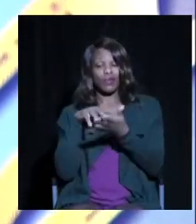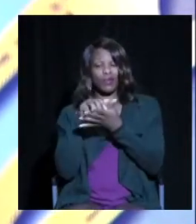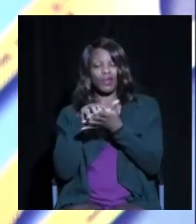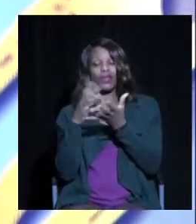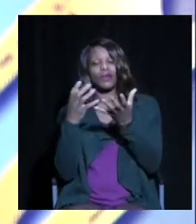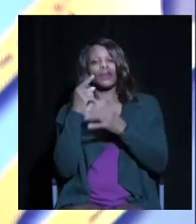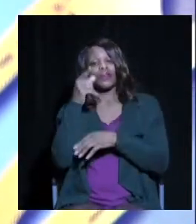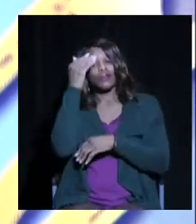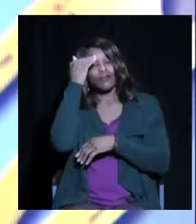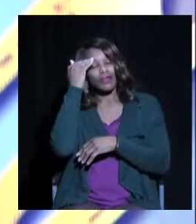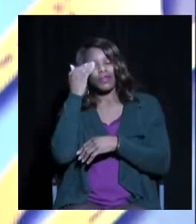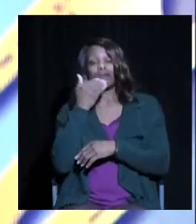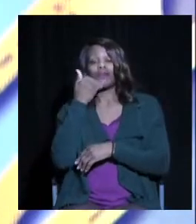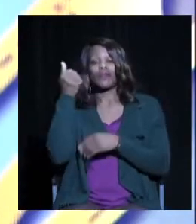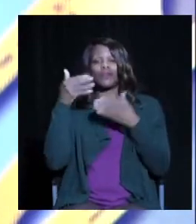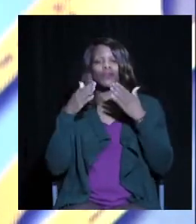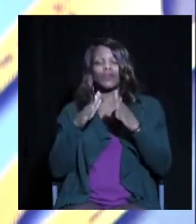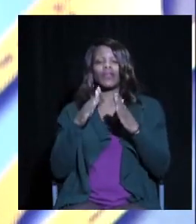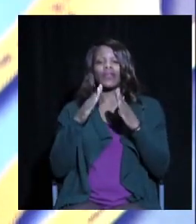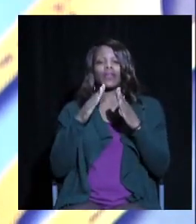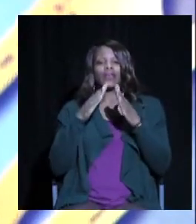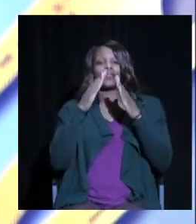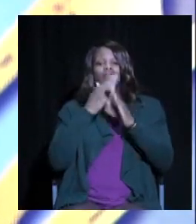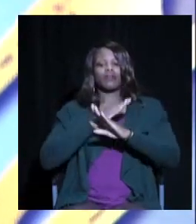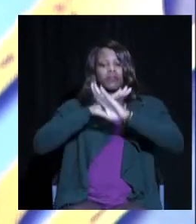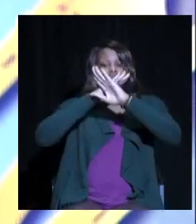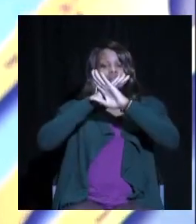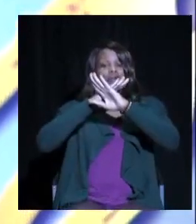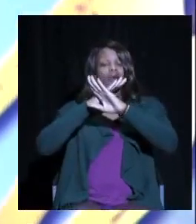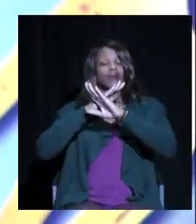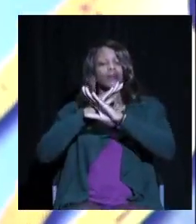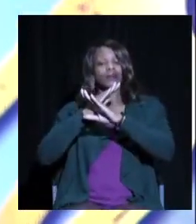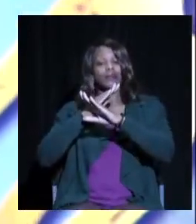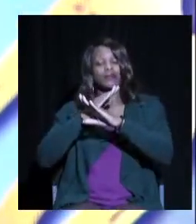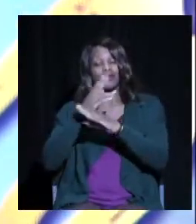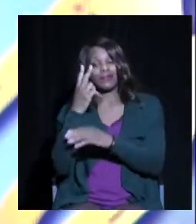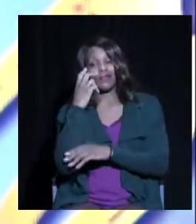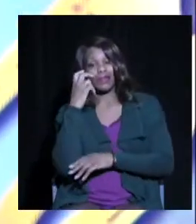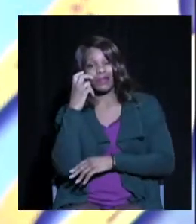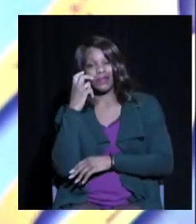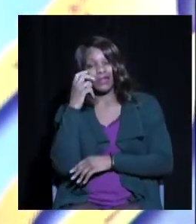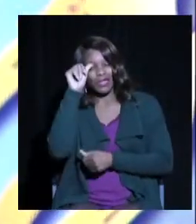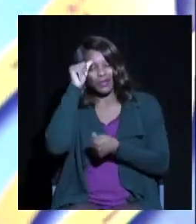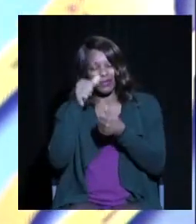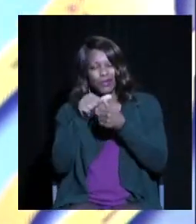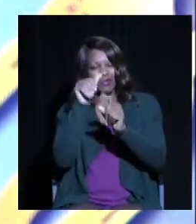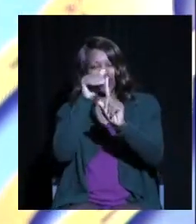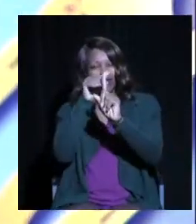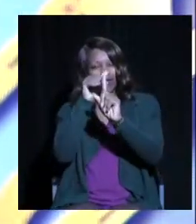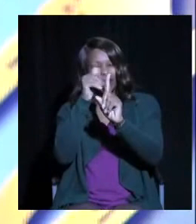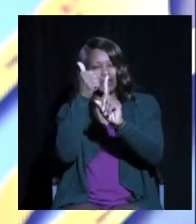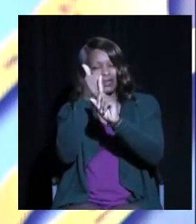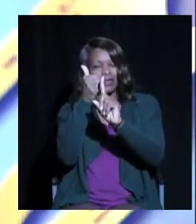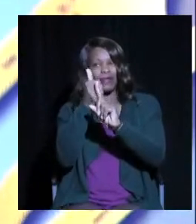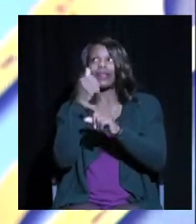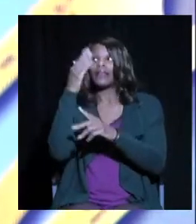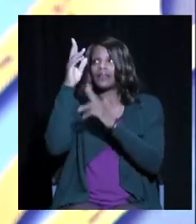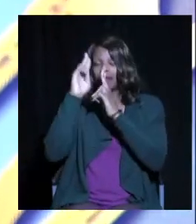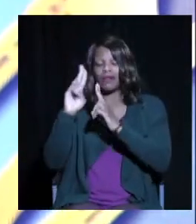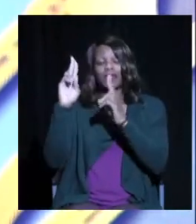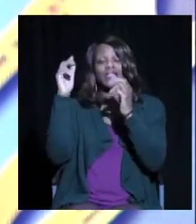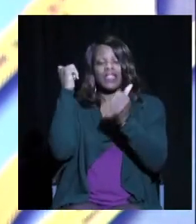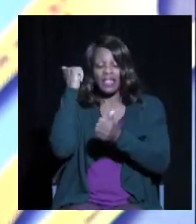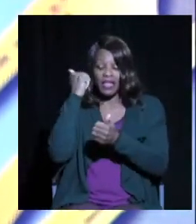know the greatest way to fight doubt in God's promises is to remind yourself that he's kept every single promise that he's ever